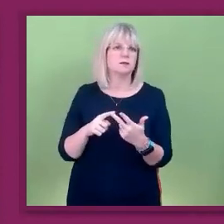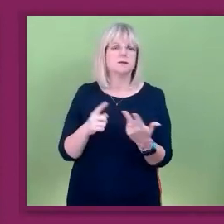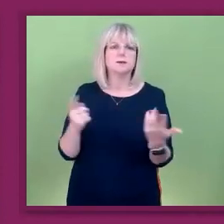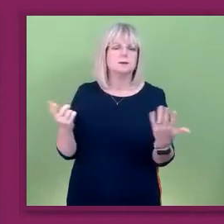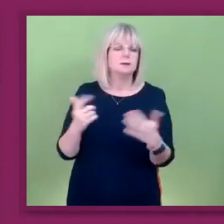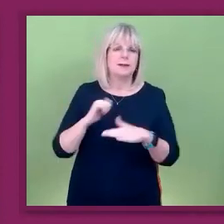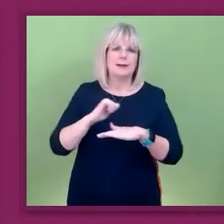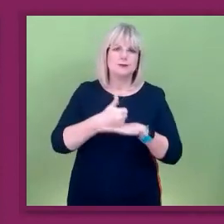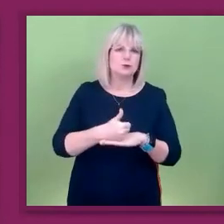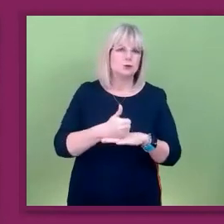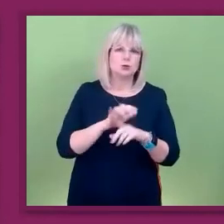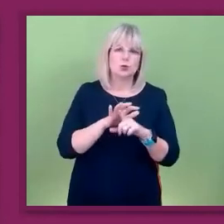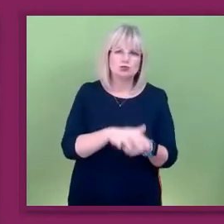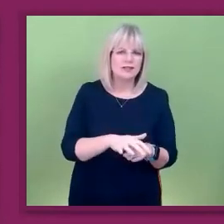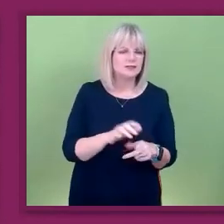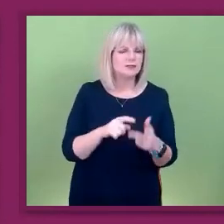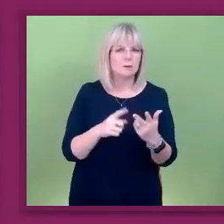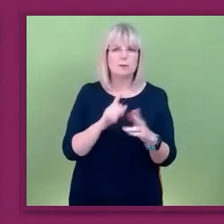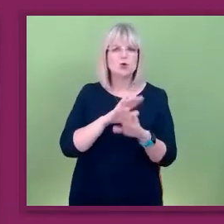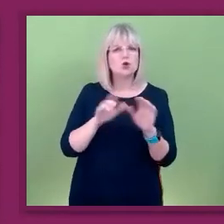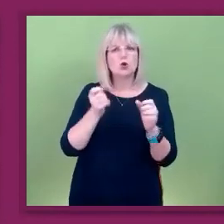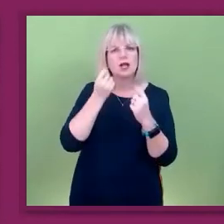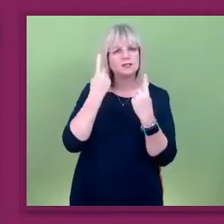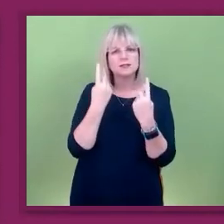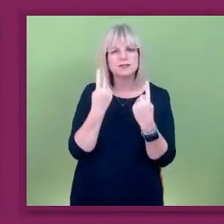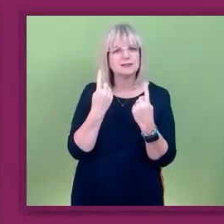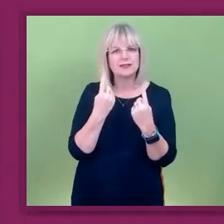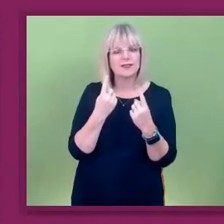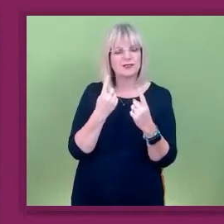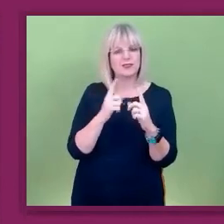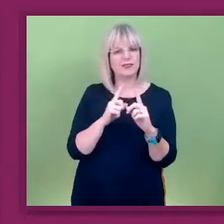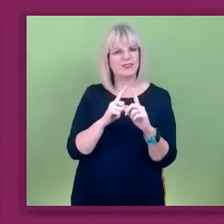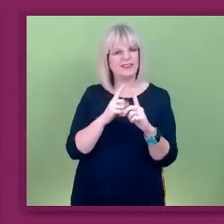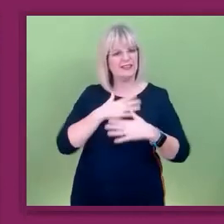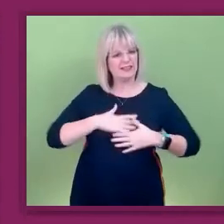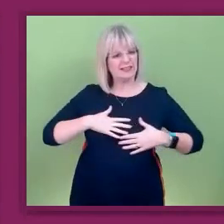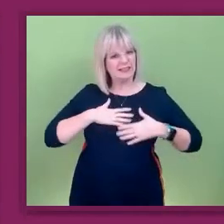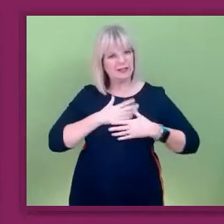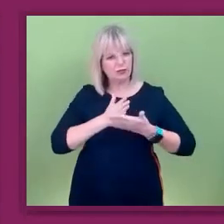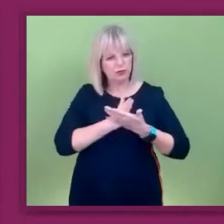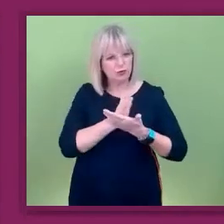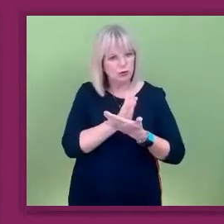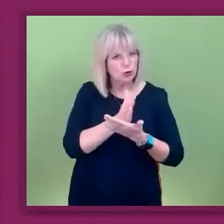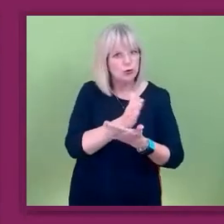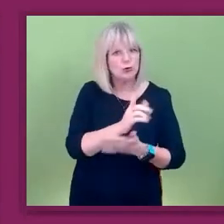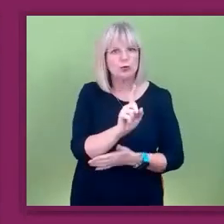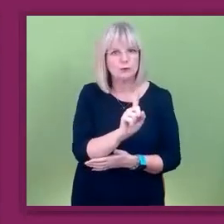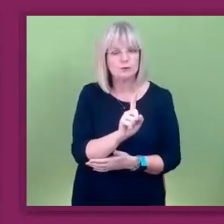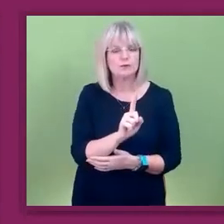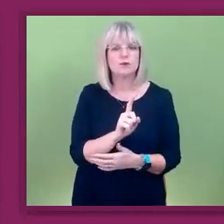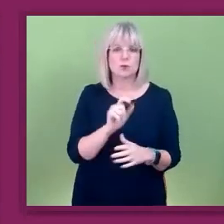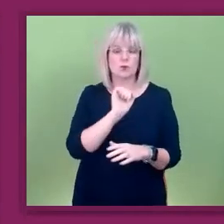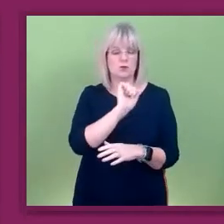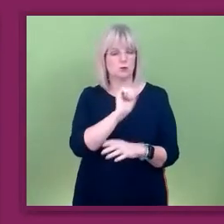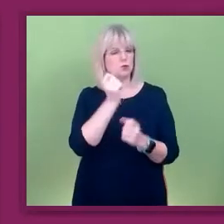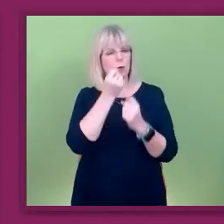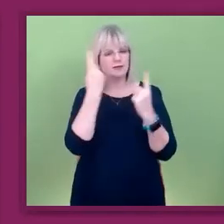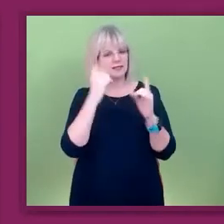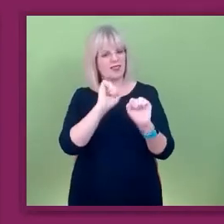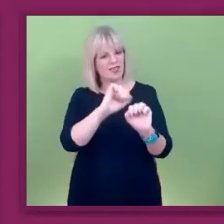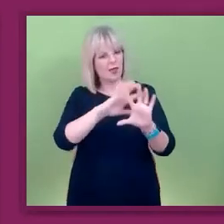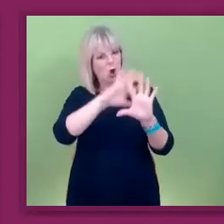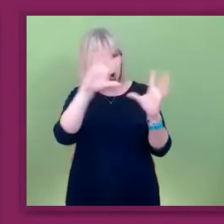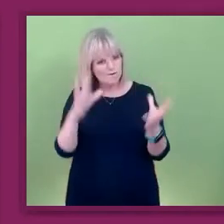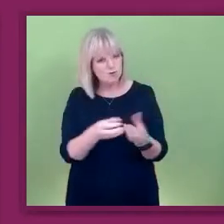that Black and brown women go through and how this impacts their overall experiences of being pregnant and giving birth here in the